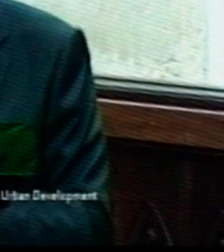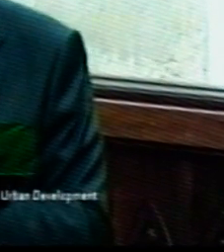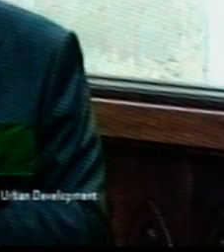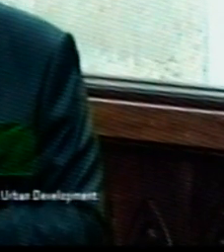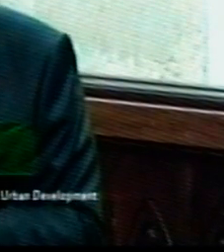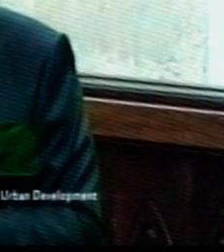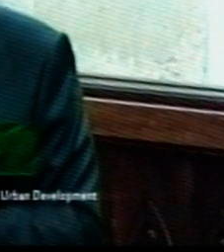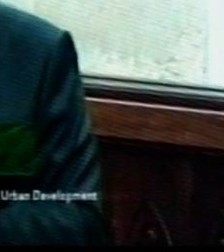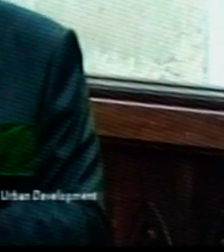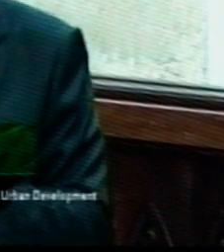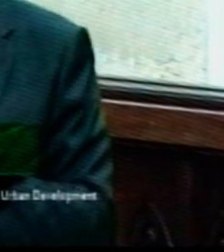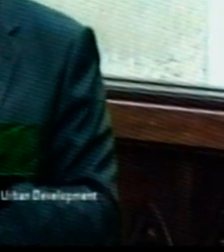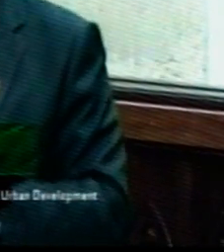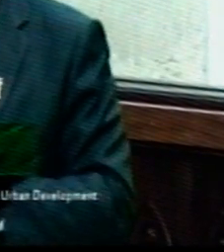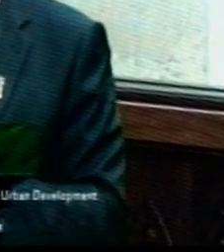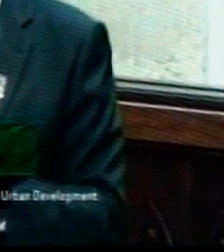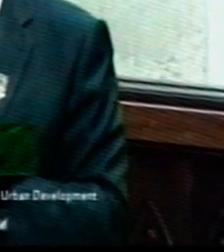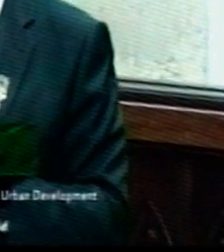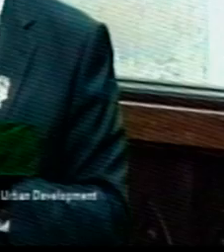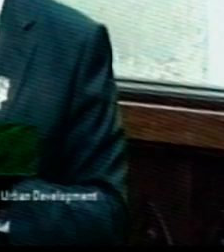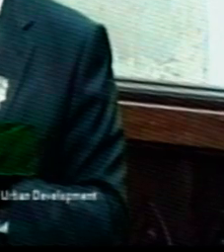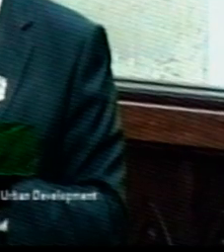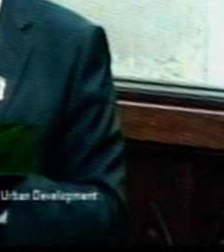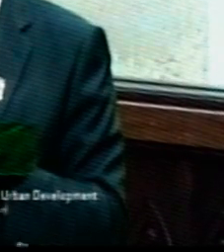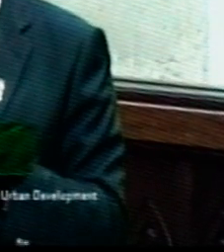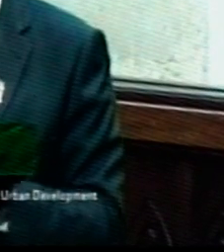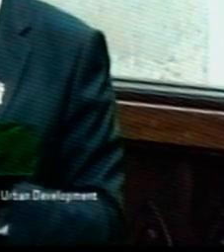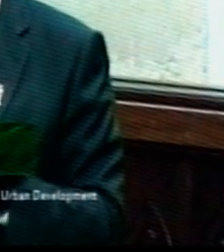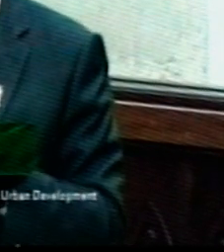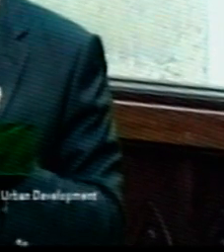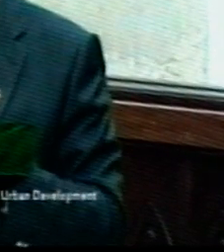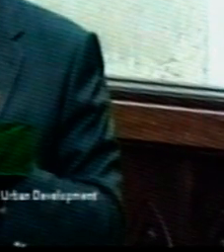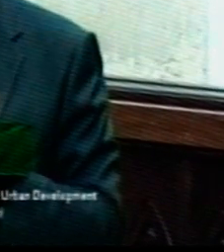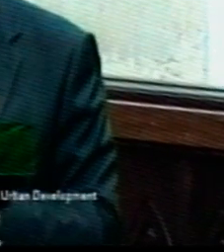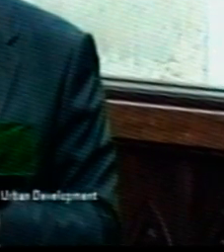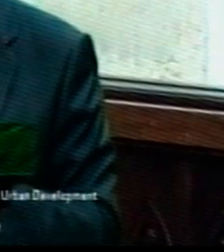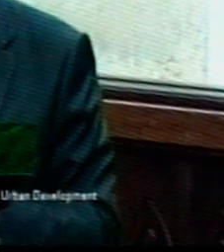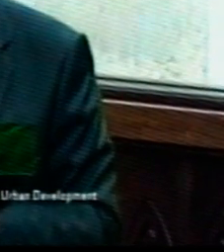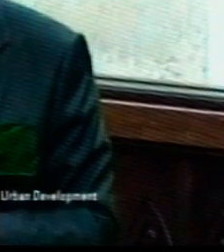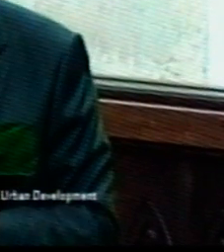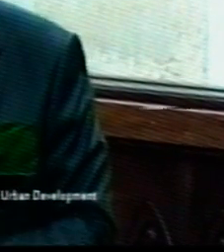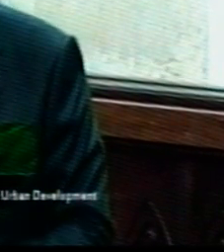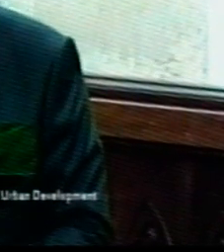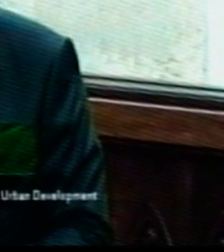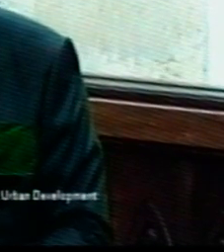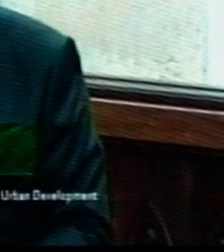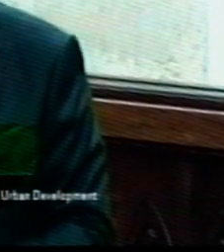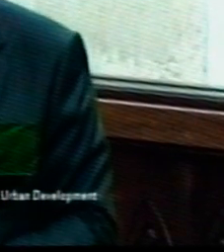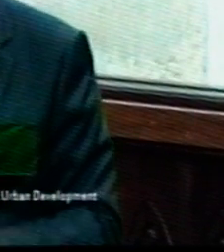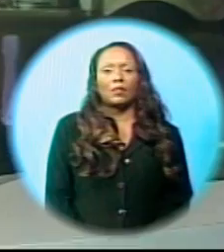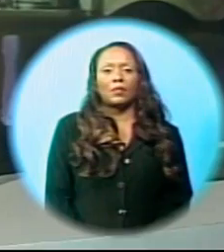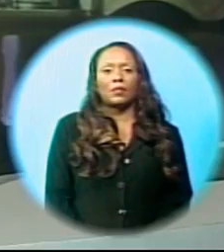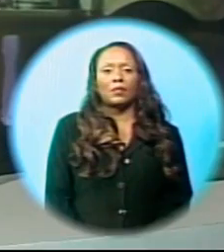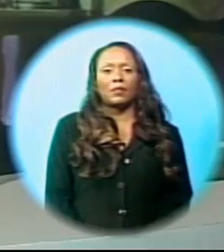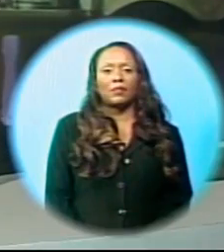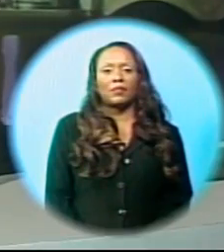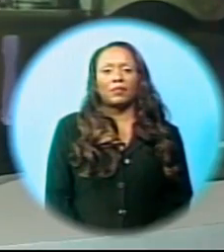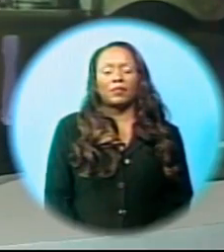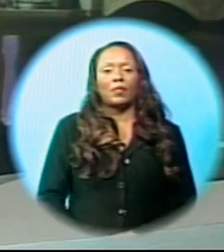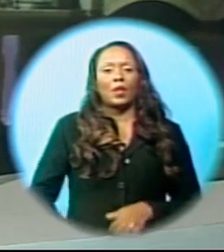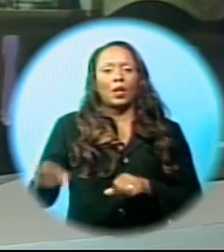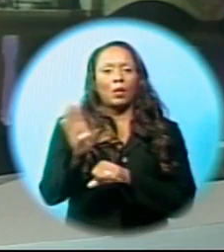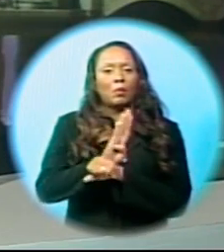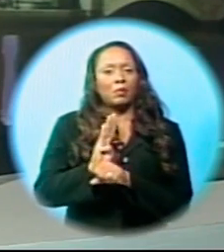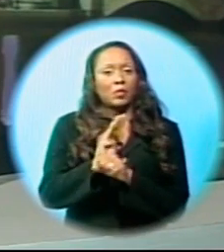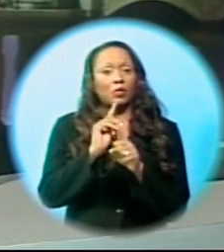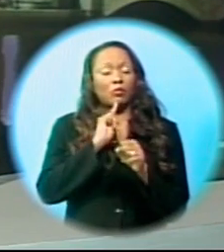this House has done itself proud today by joining hands on this issue. And Barbados